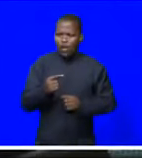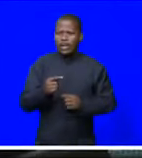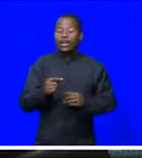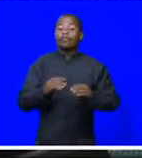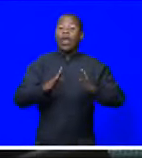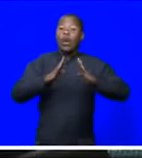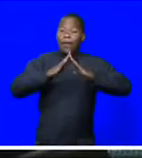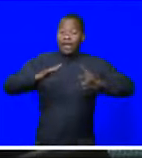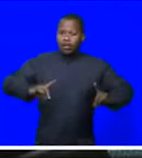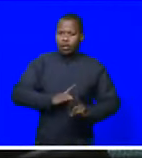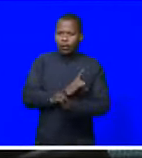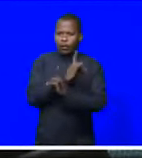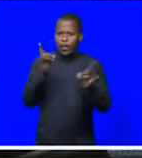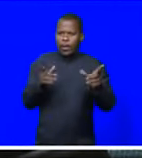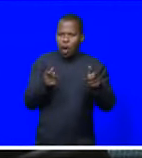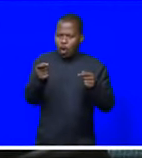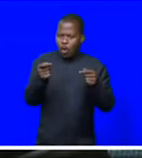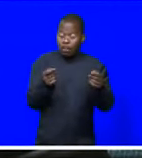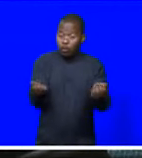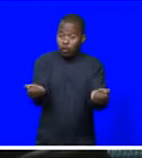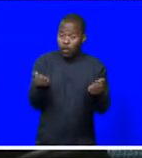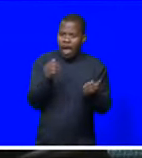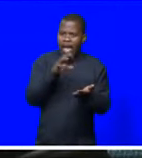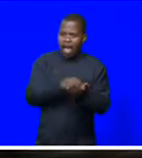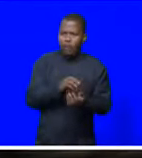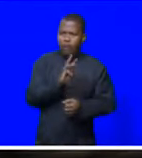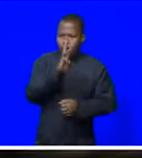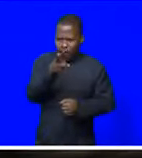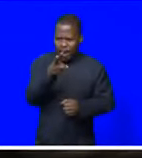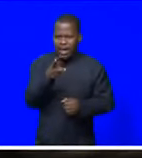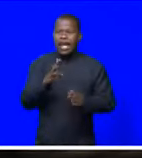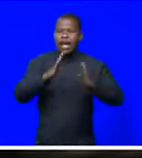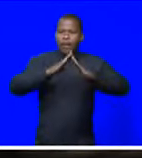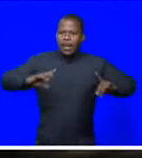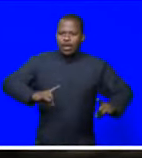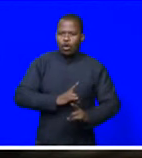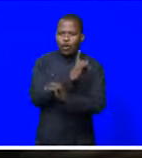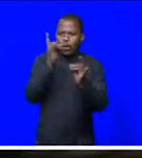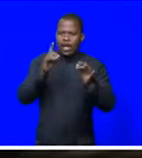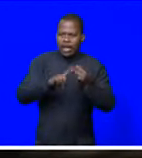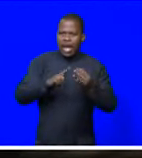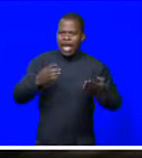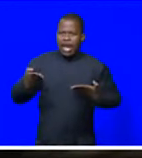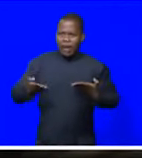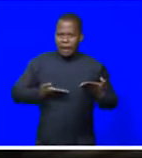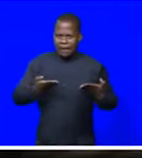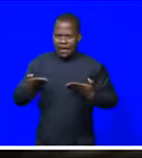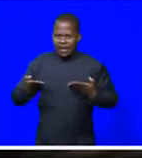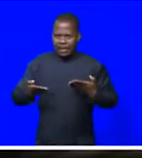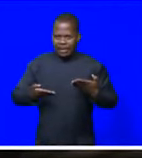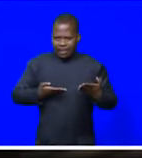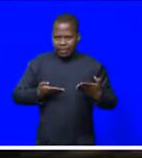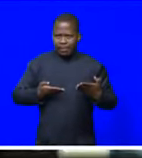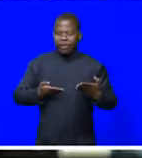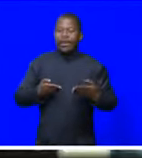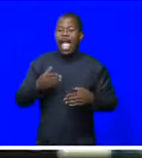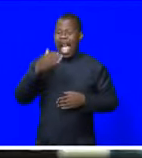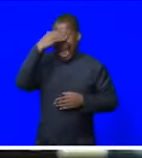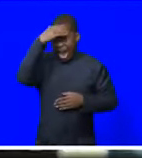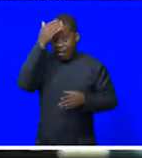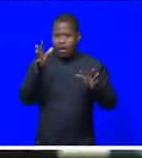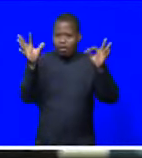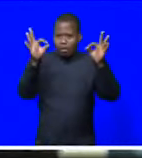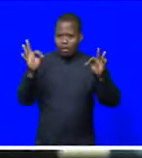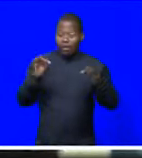been strengthened and that contracts between the ministry and companies is now handled by the Attorney General Office. For